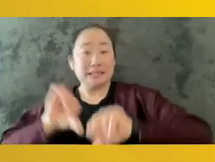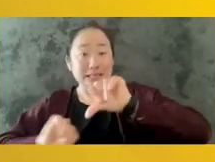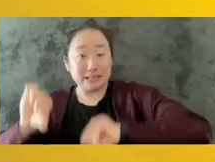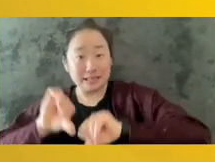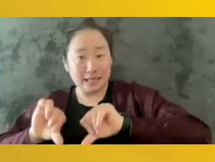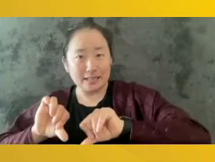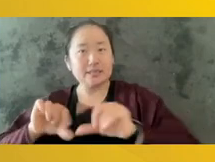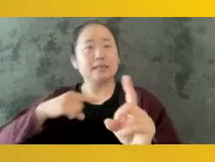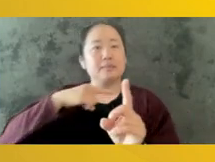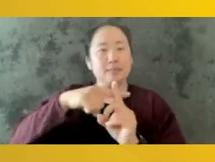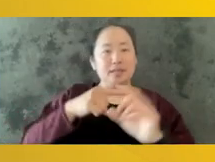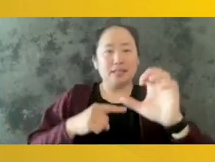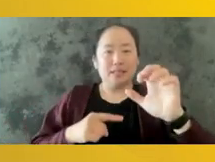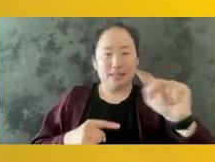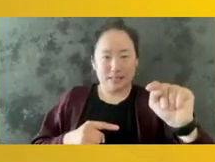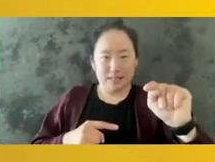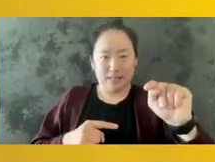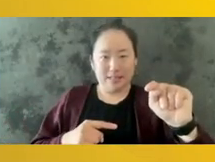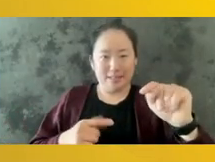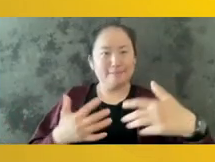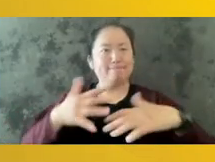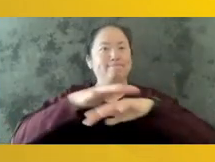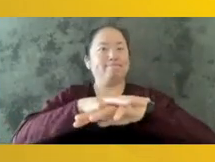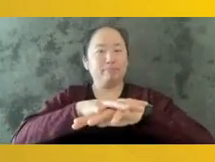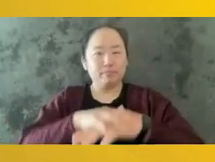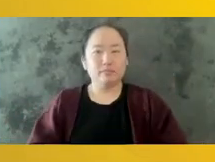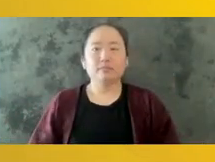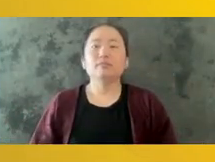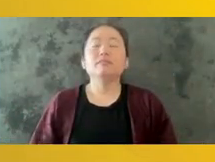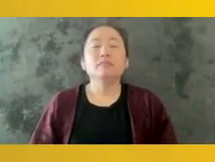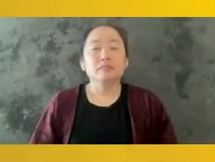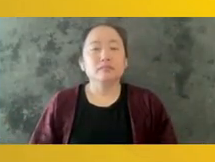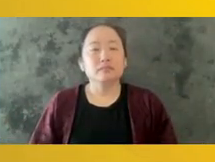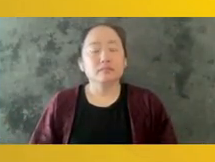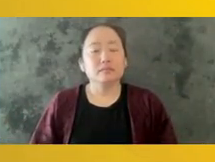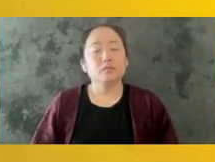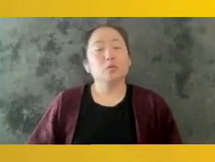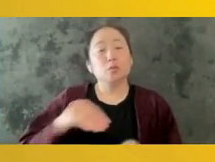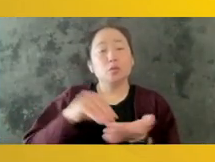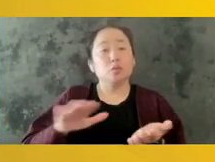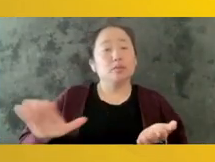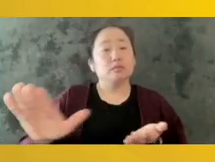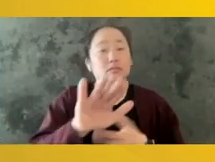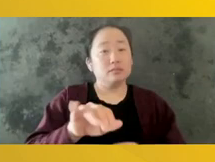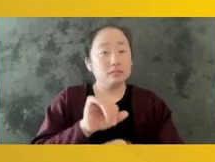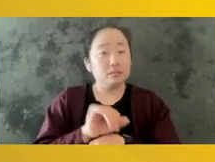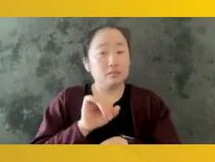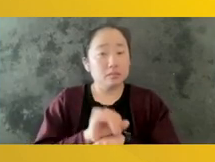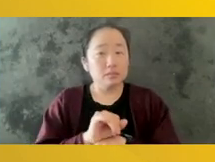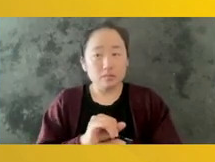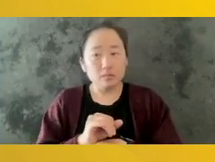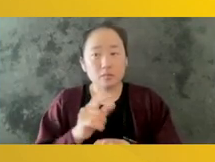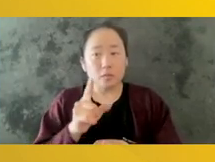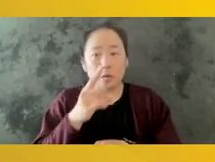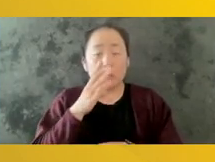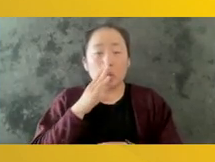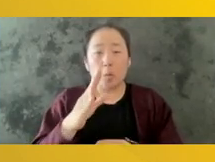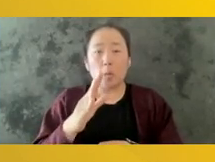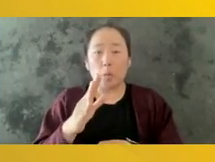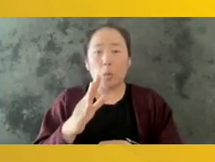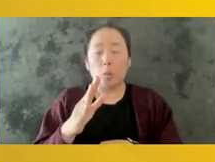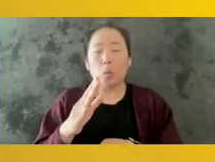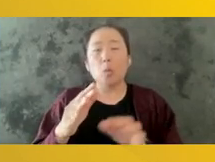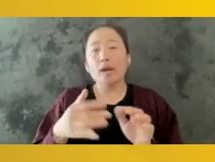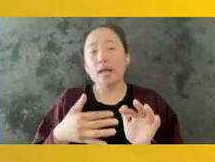computational thinking. And specifically, the work that students are doing is aligned to the next generation science